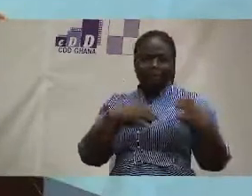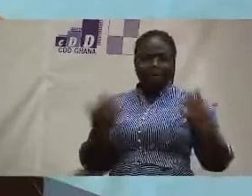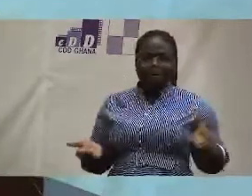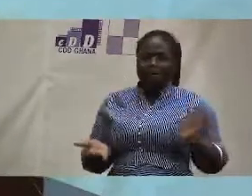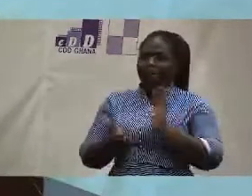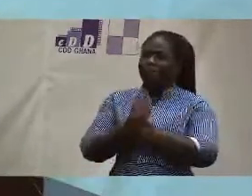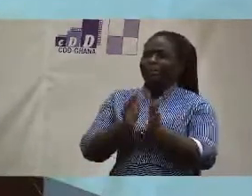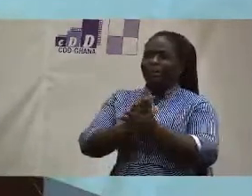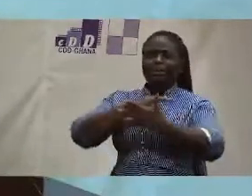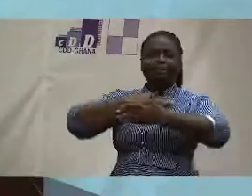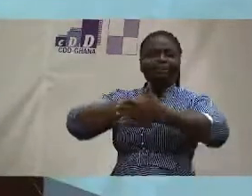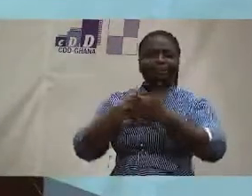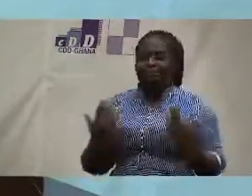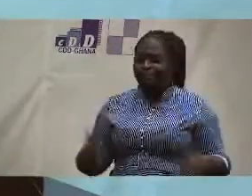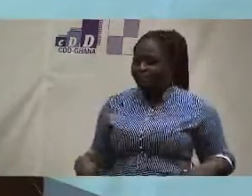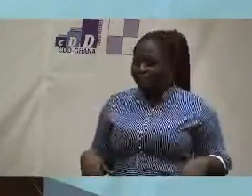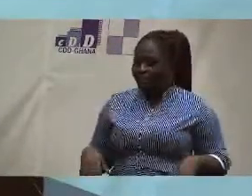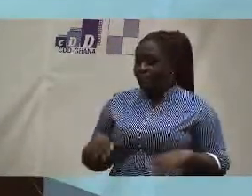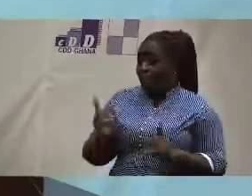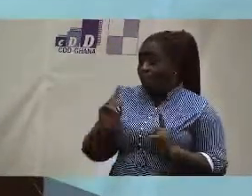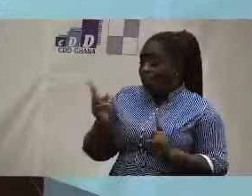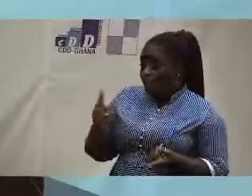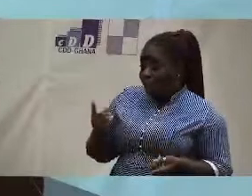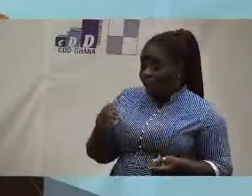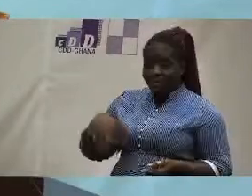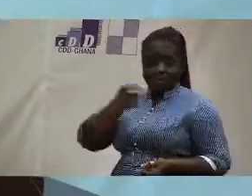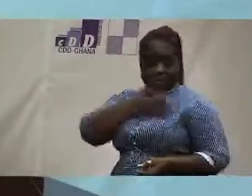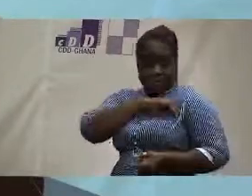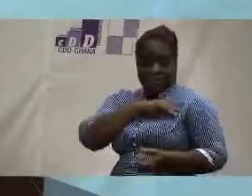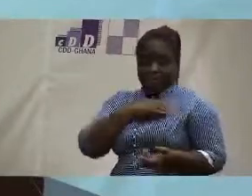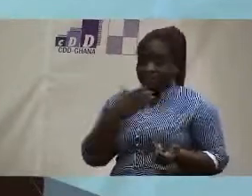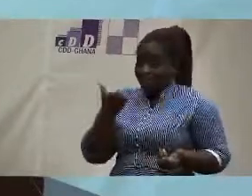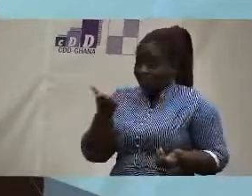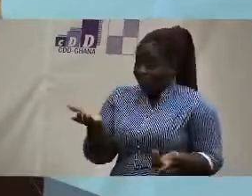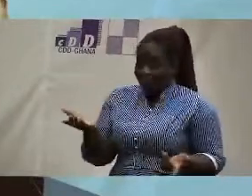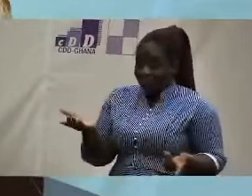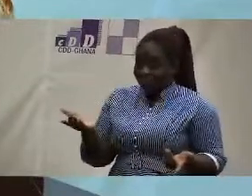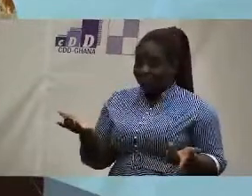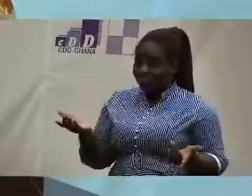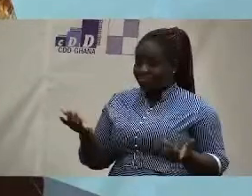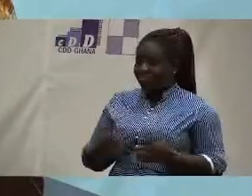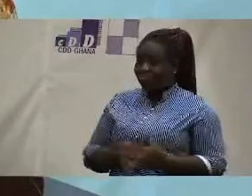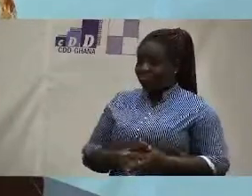become the barometer where the average citizens actually gauge